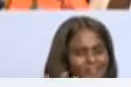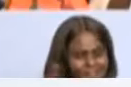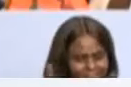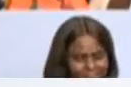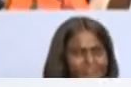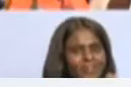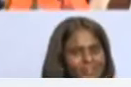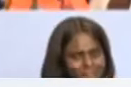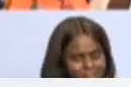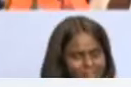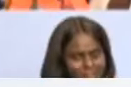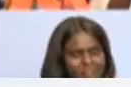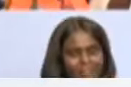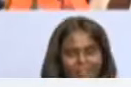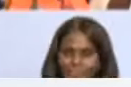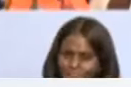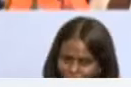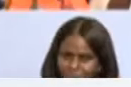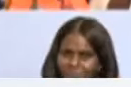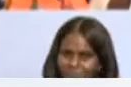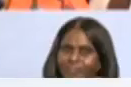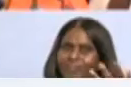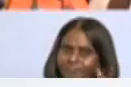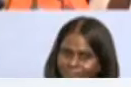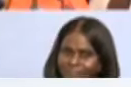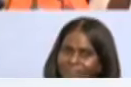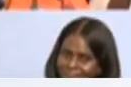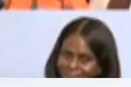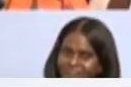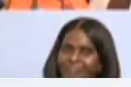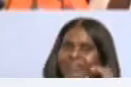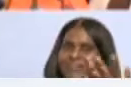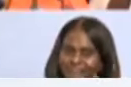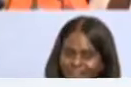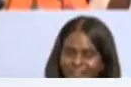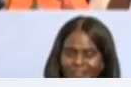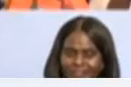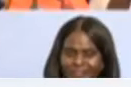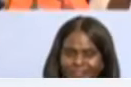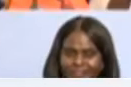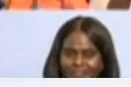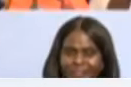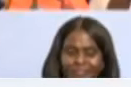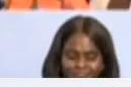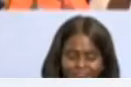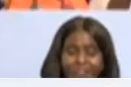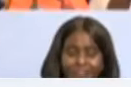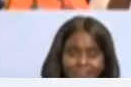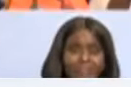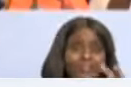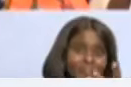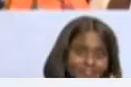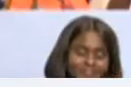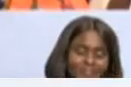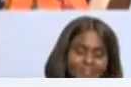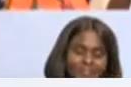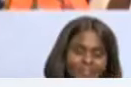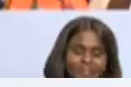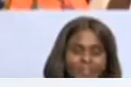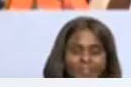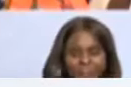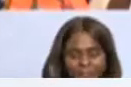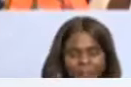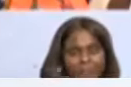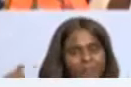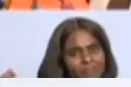Zambia. It's a matter of time. It's a matter of time. It's a matter of time. Our fight